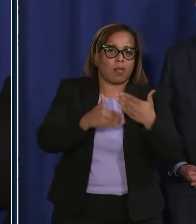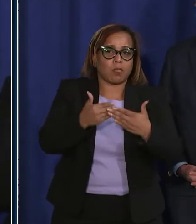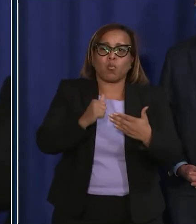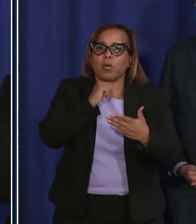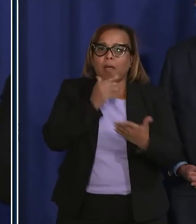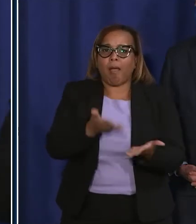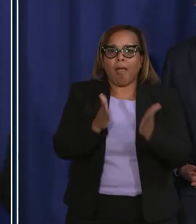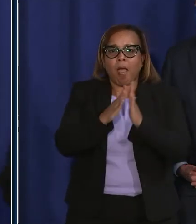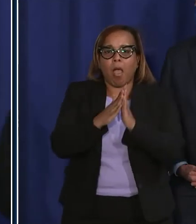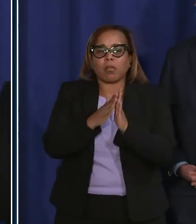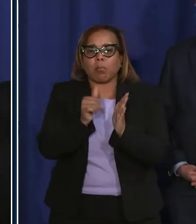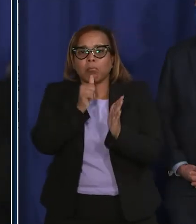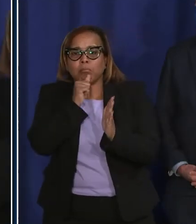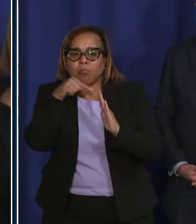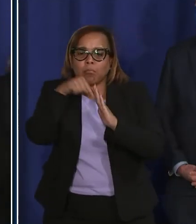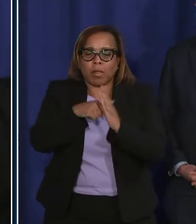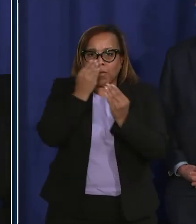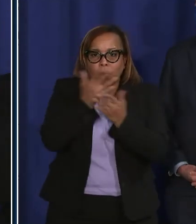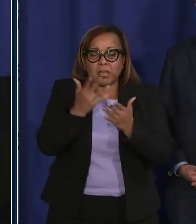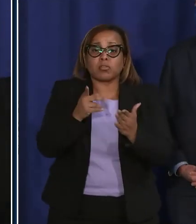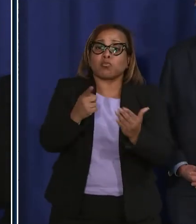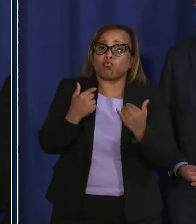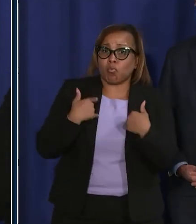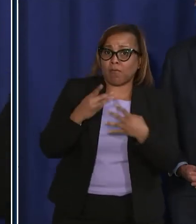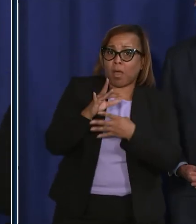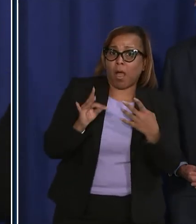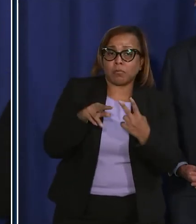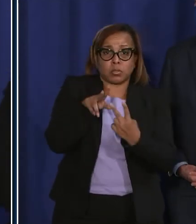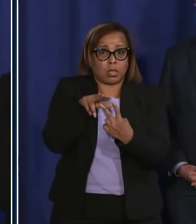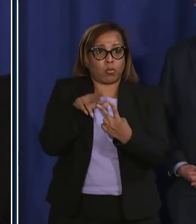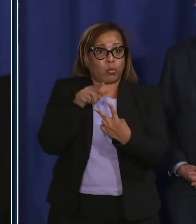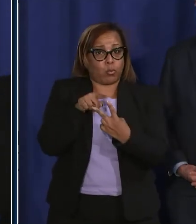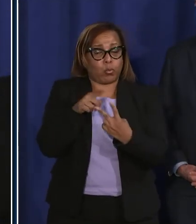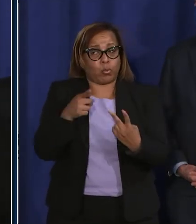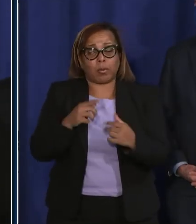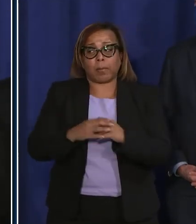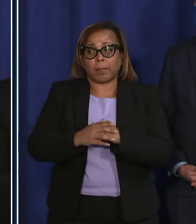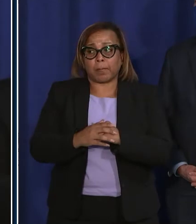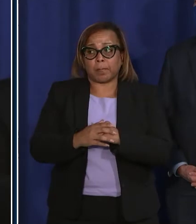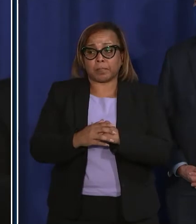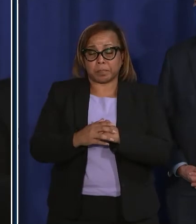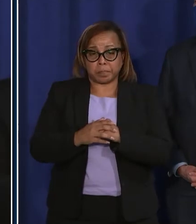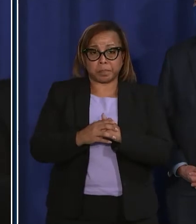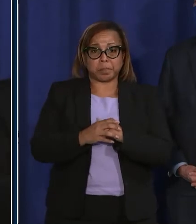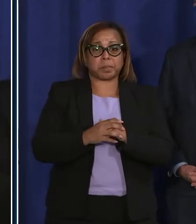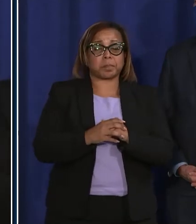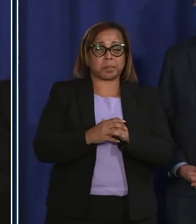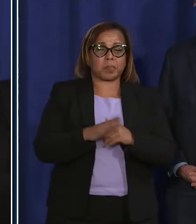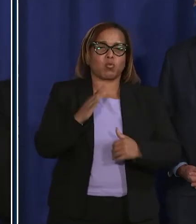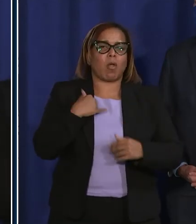asking intrusive information. You have the option to go to